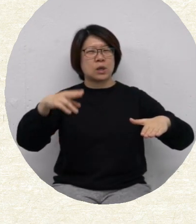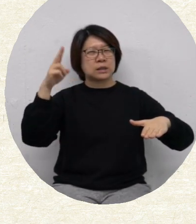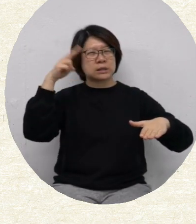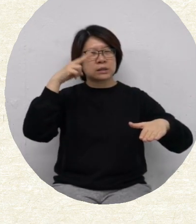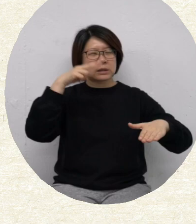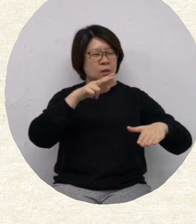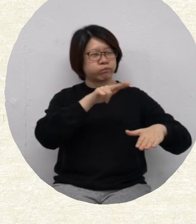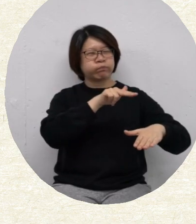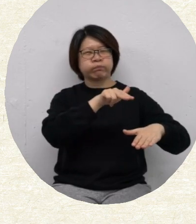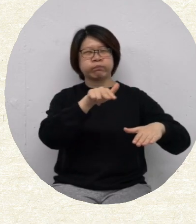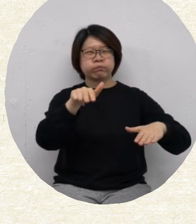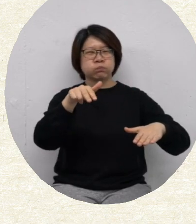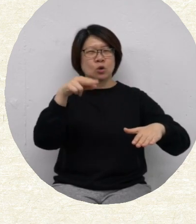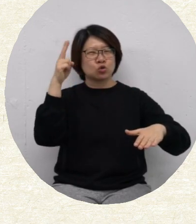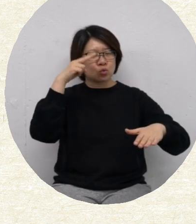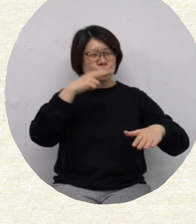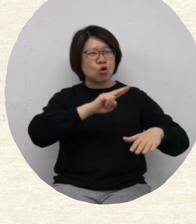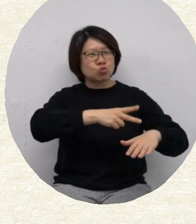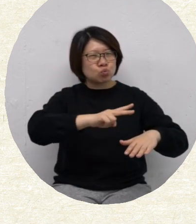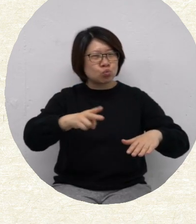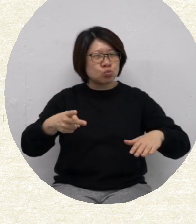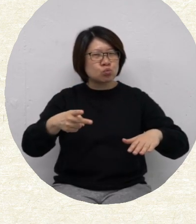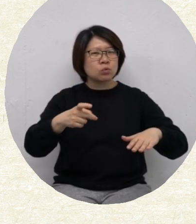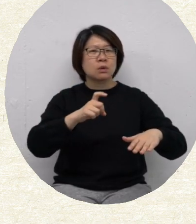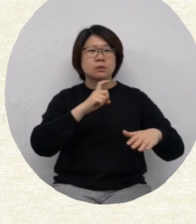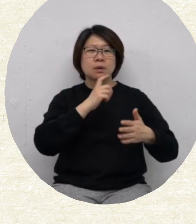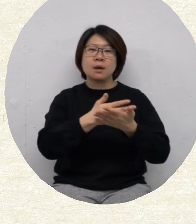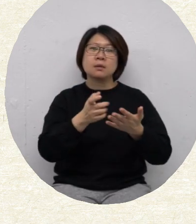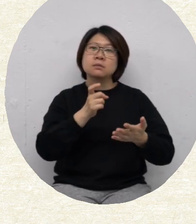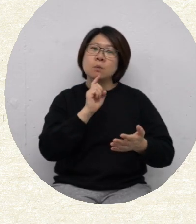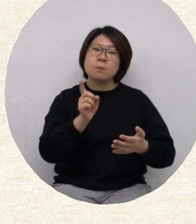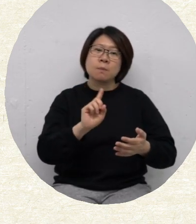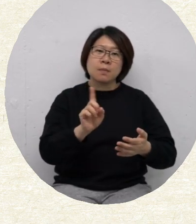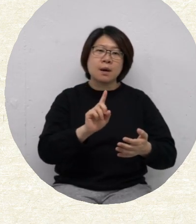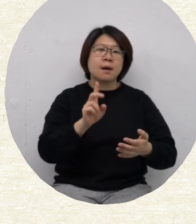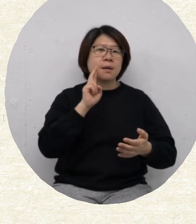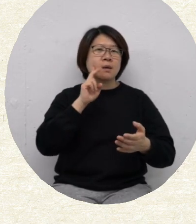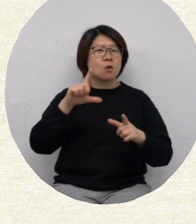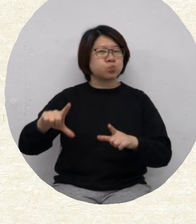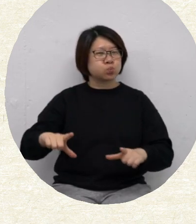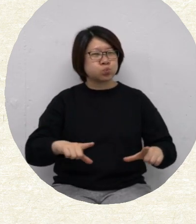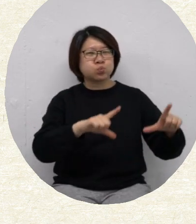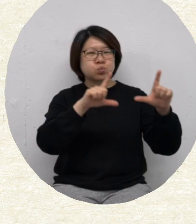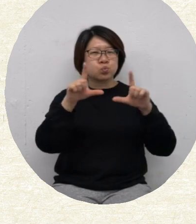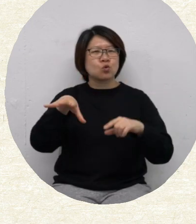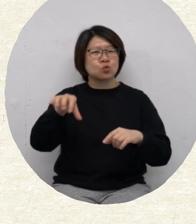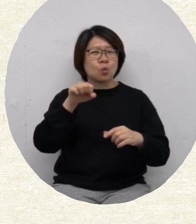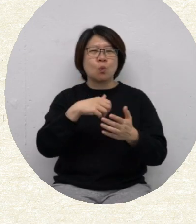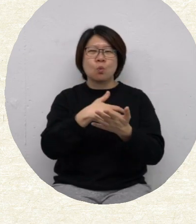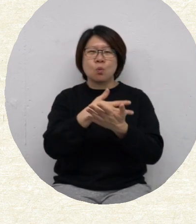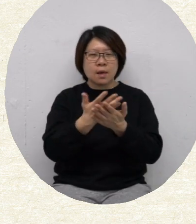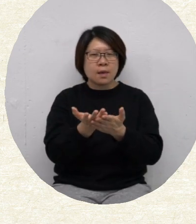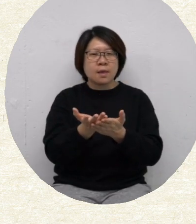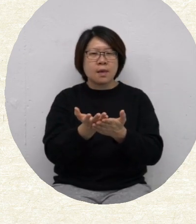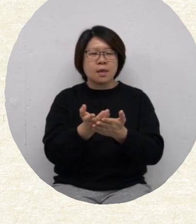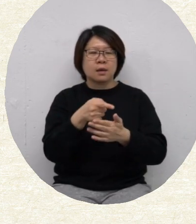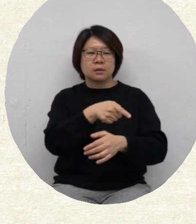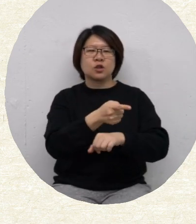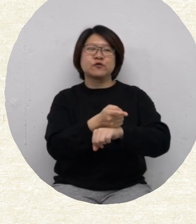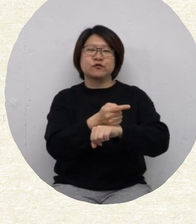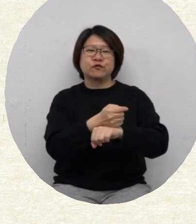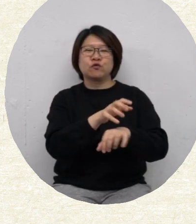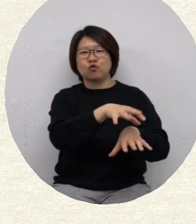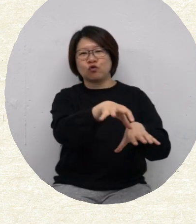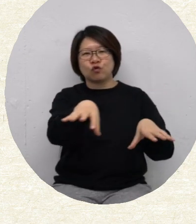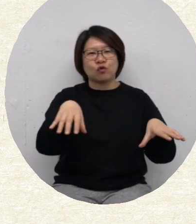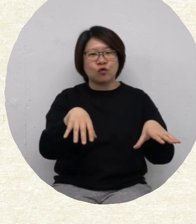are reproductions of my daily junk mail drawings. The visitors could take them away during the exhibition, and perhaps